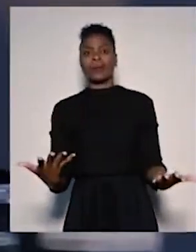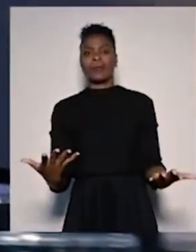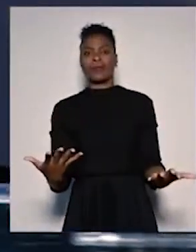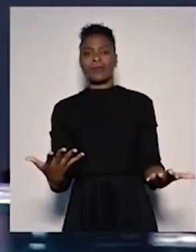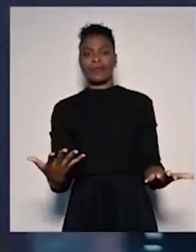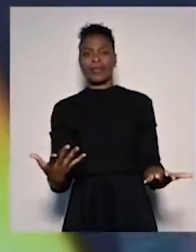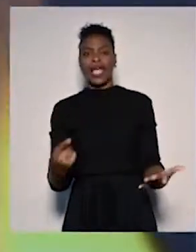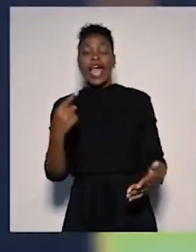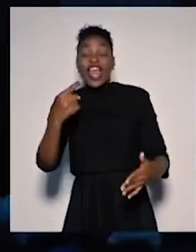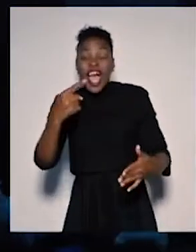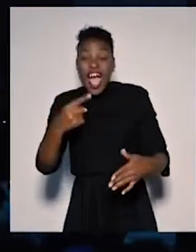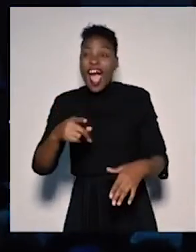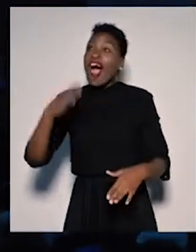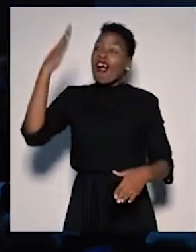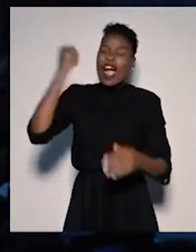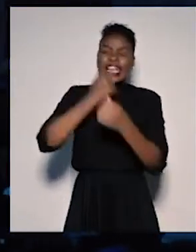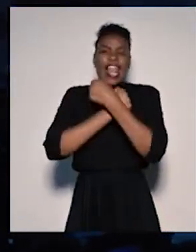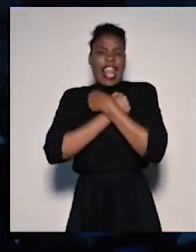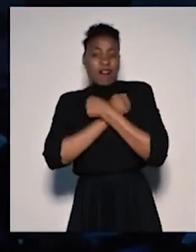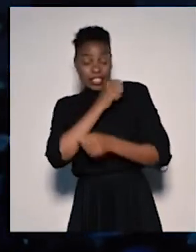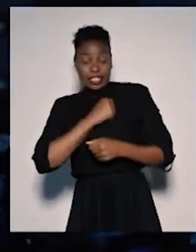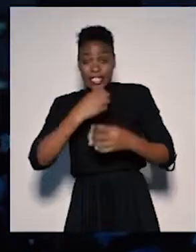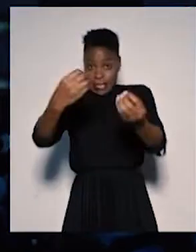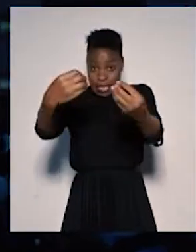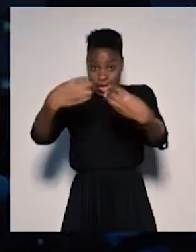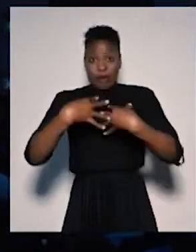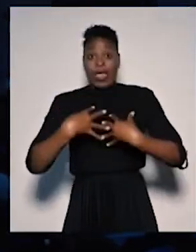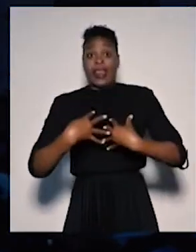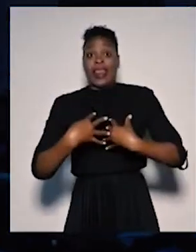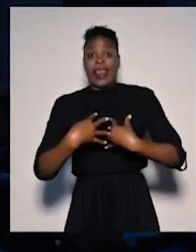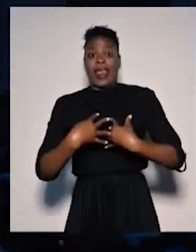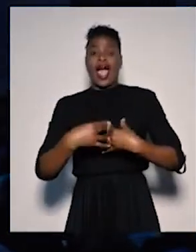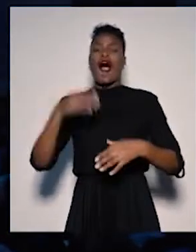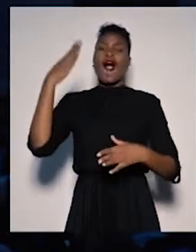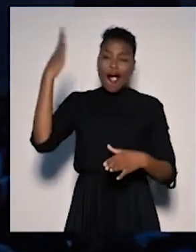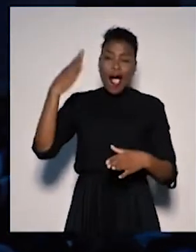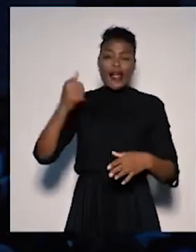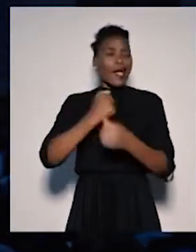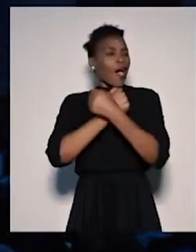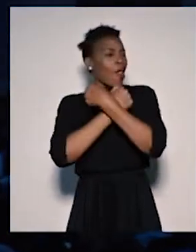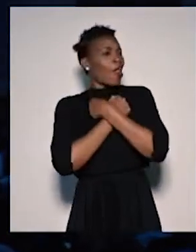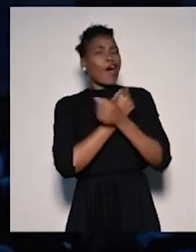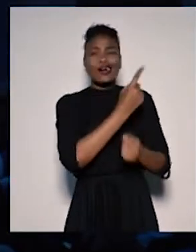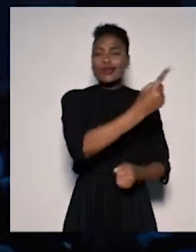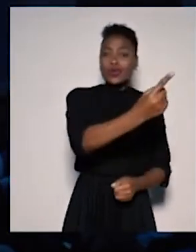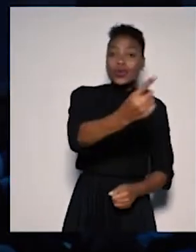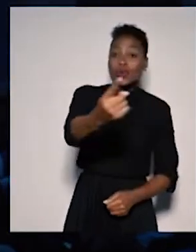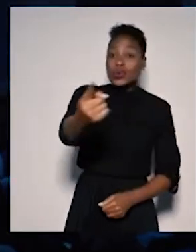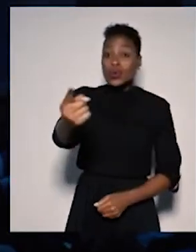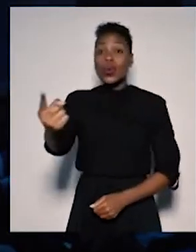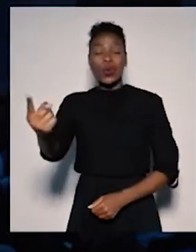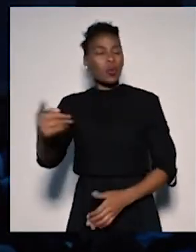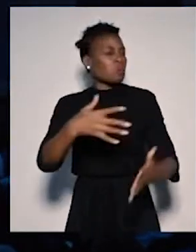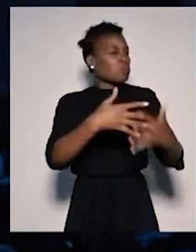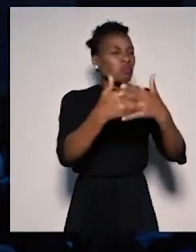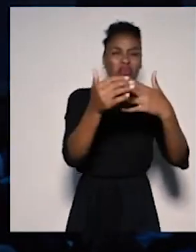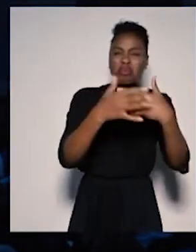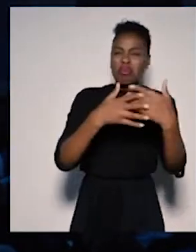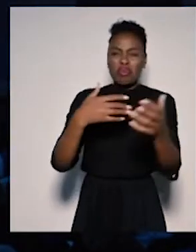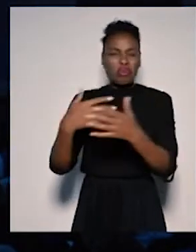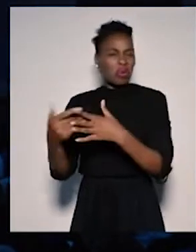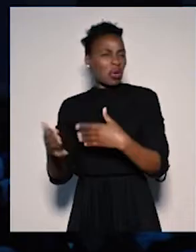fact of God loving us is a given. God loves you in spite of, not because